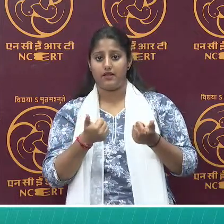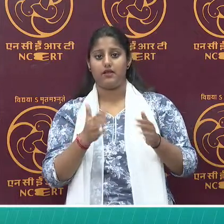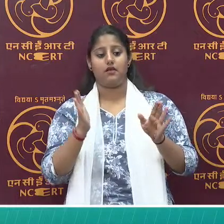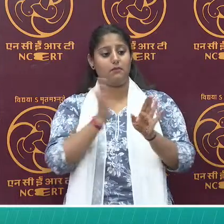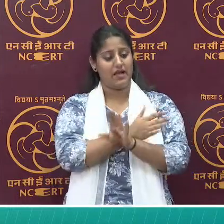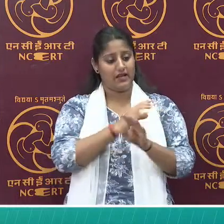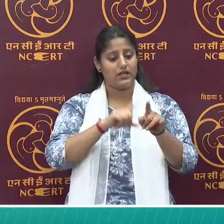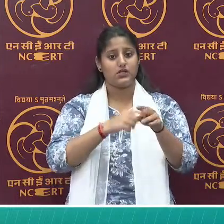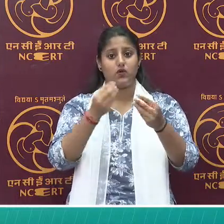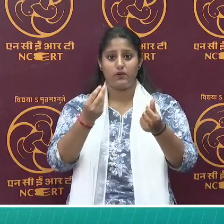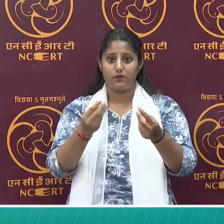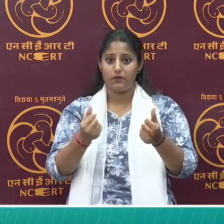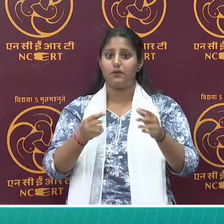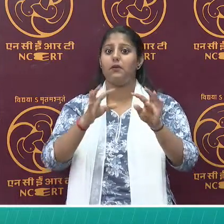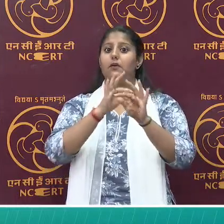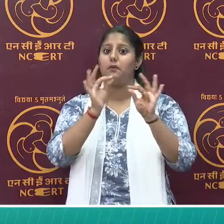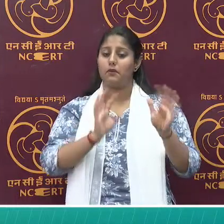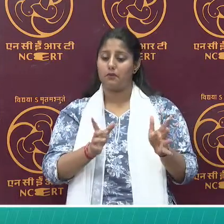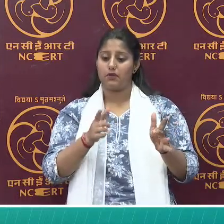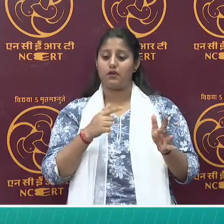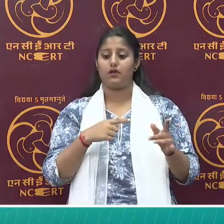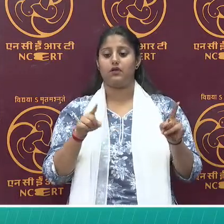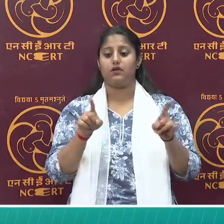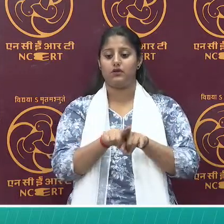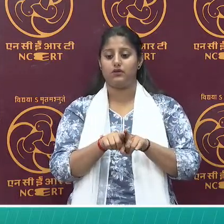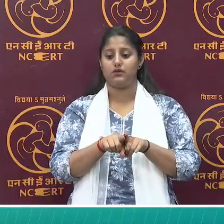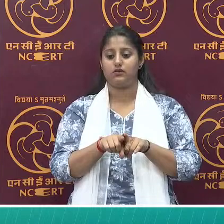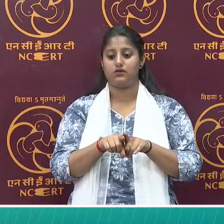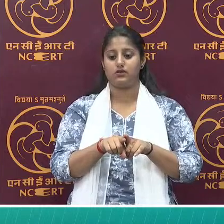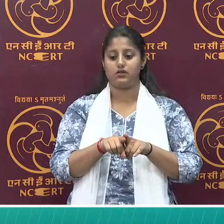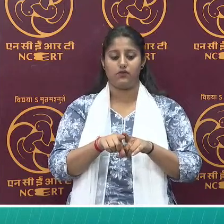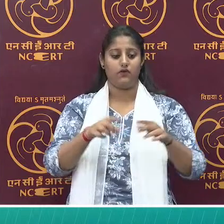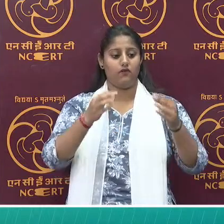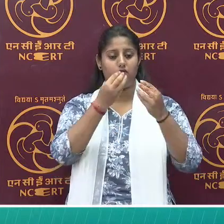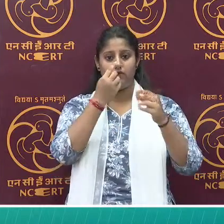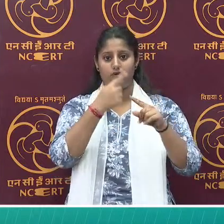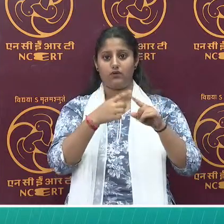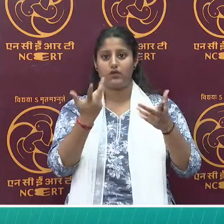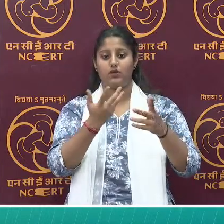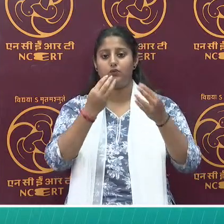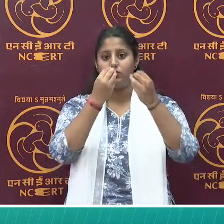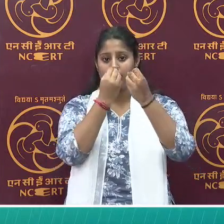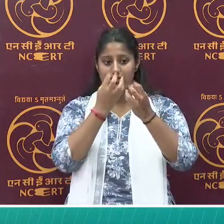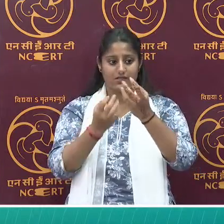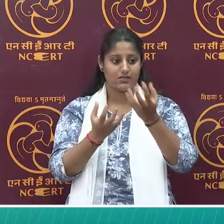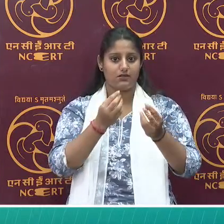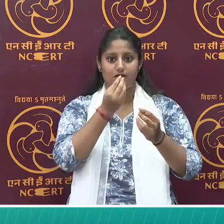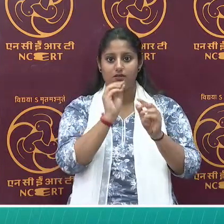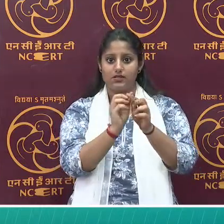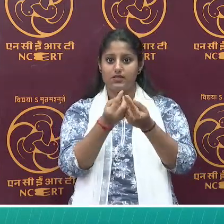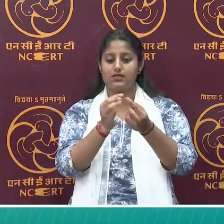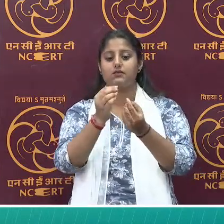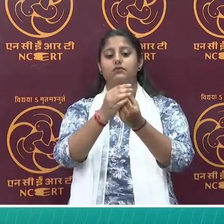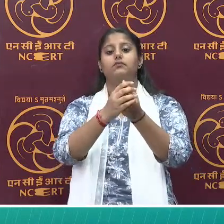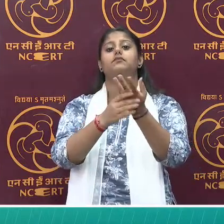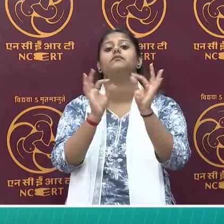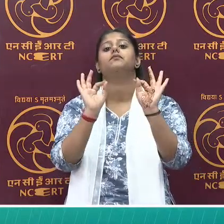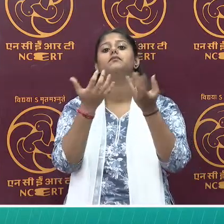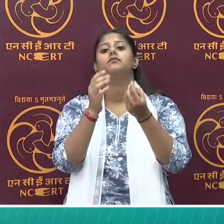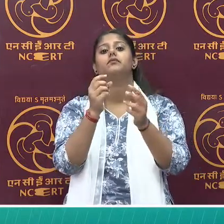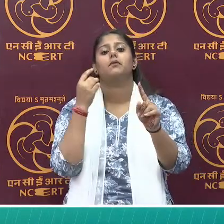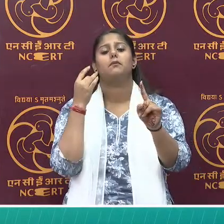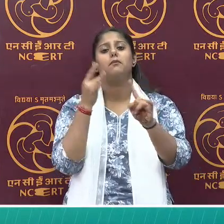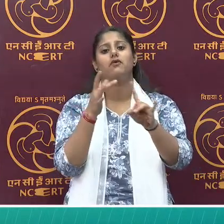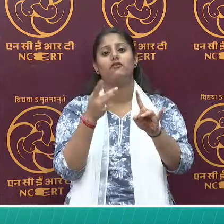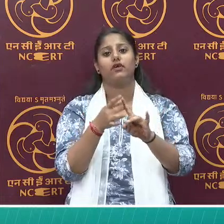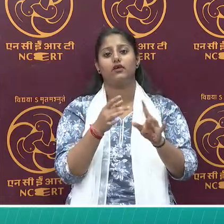our soil that well that it is accommodating for the seed to grow perfectly. Right? Because what a